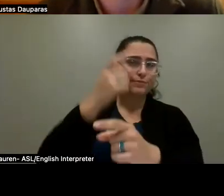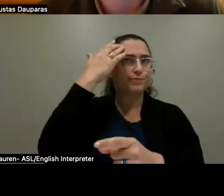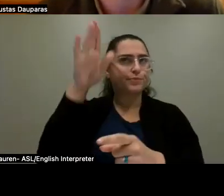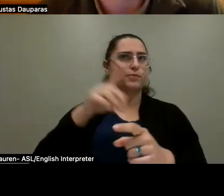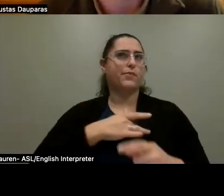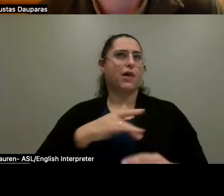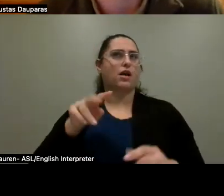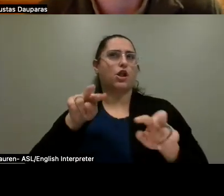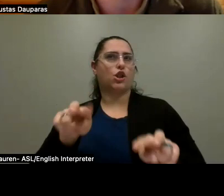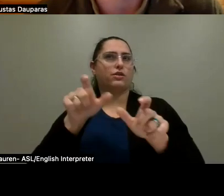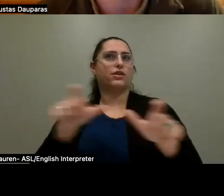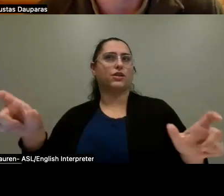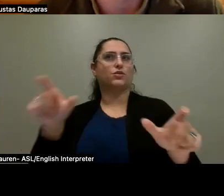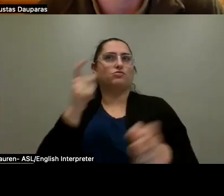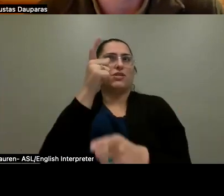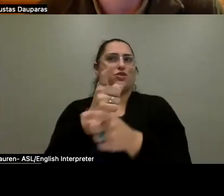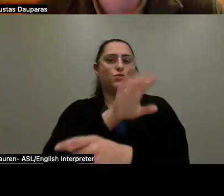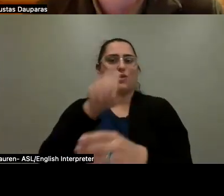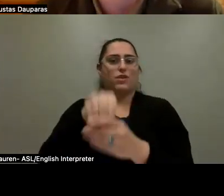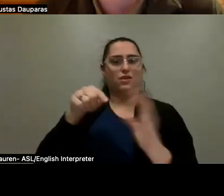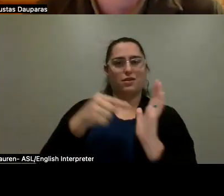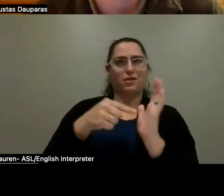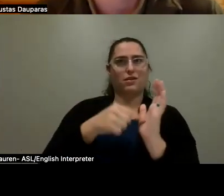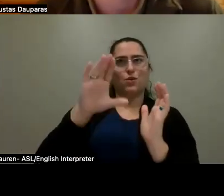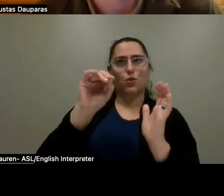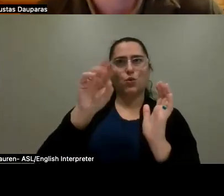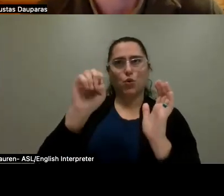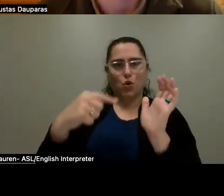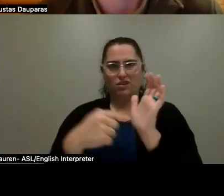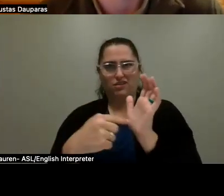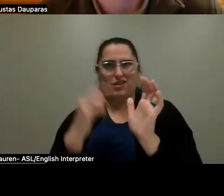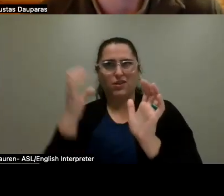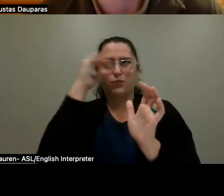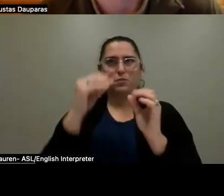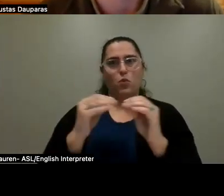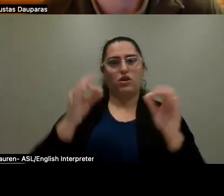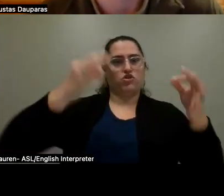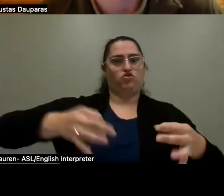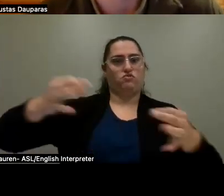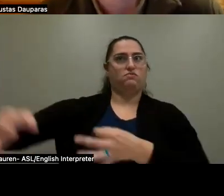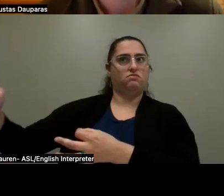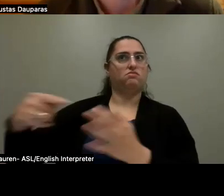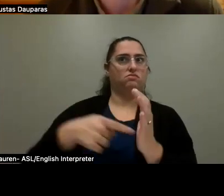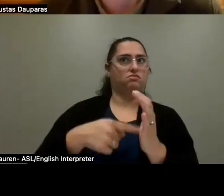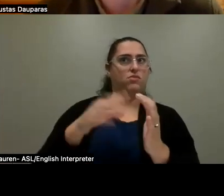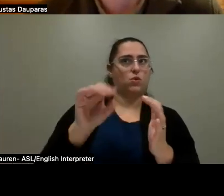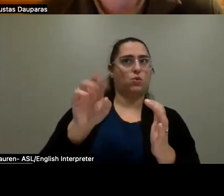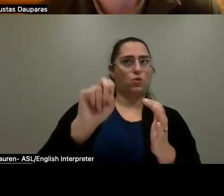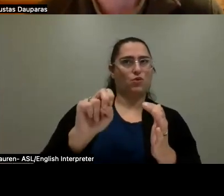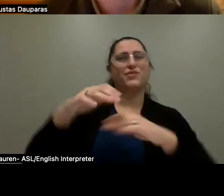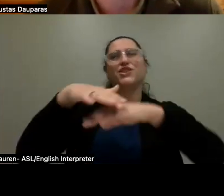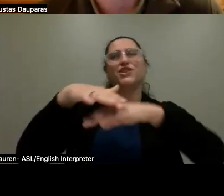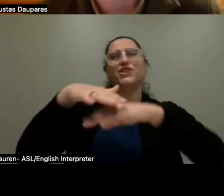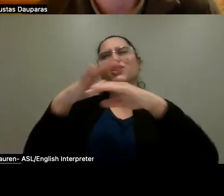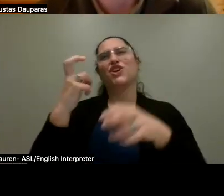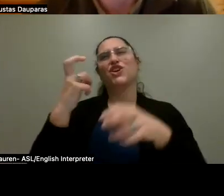recovery in the core, because I would expect that there's maybe more determinicity in the core, whereas the surface is harder maybe to recover,